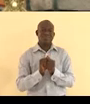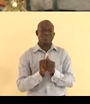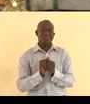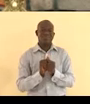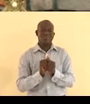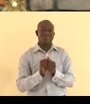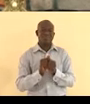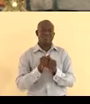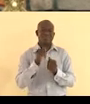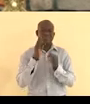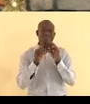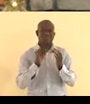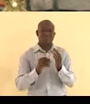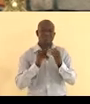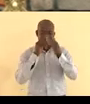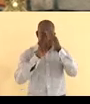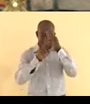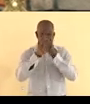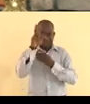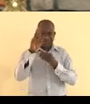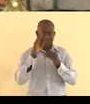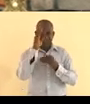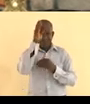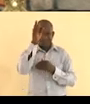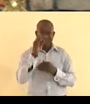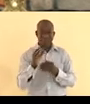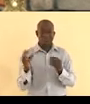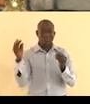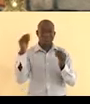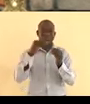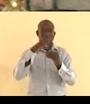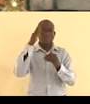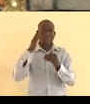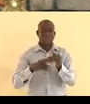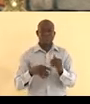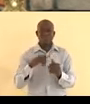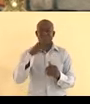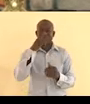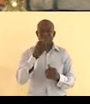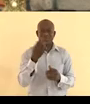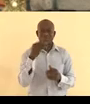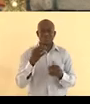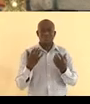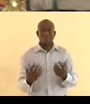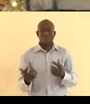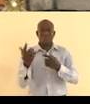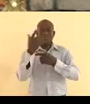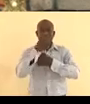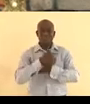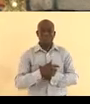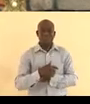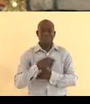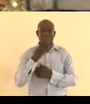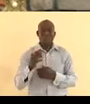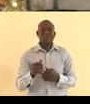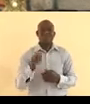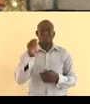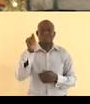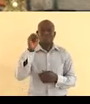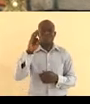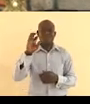just predicting the future? It's more than that. It's telling you the truth of today that can affect the well-being